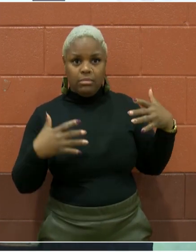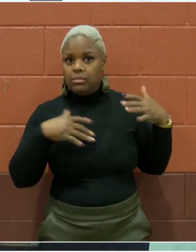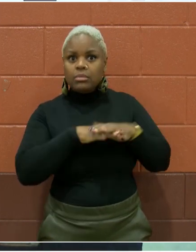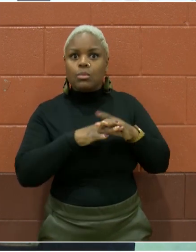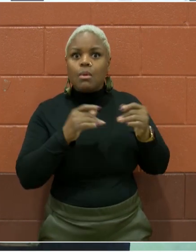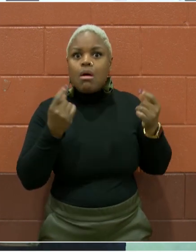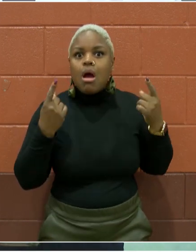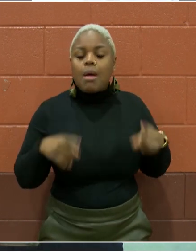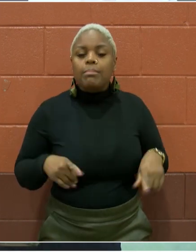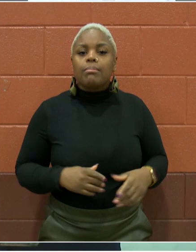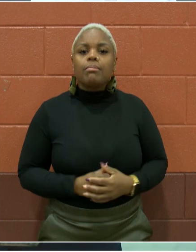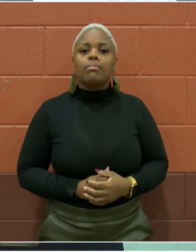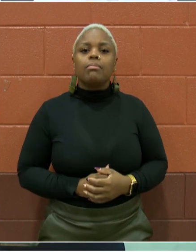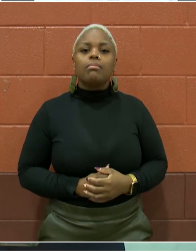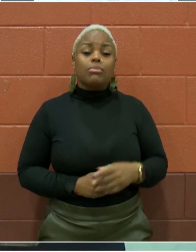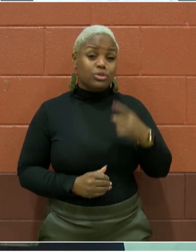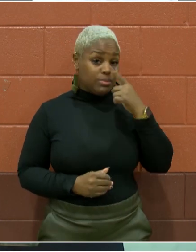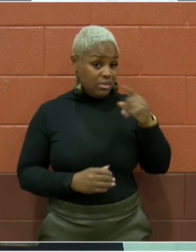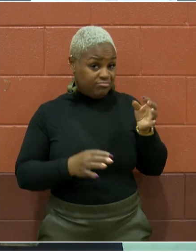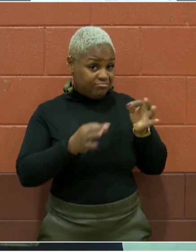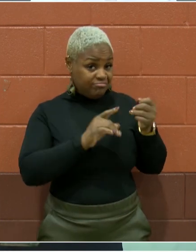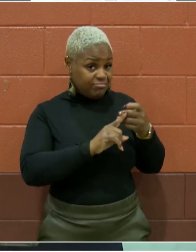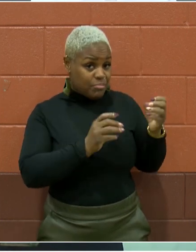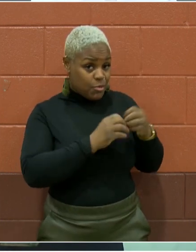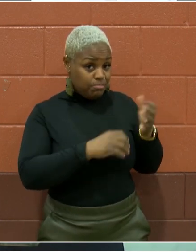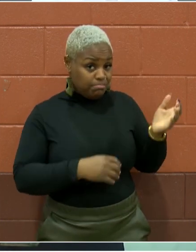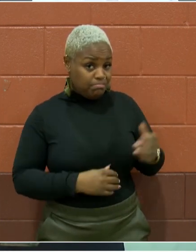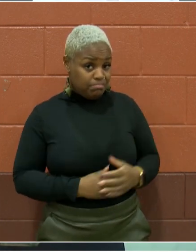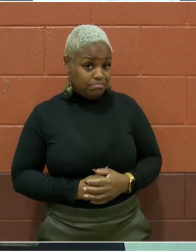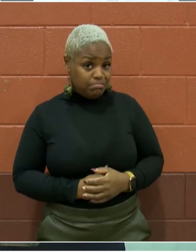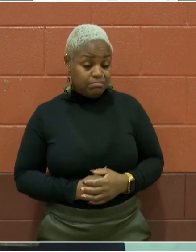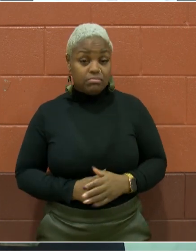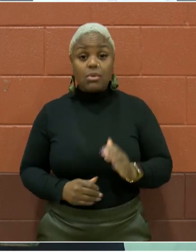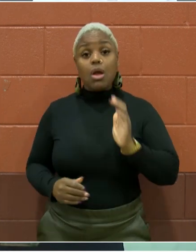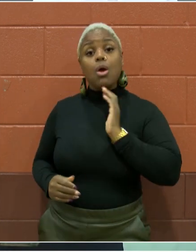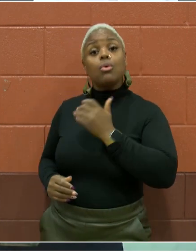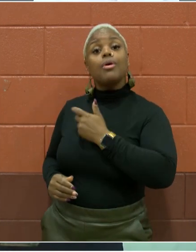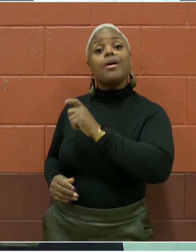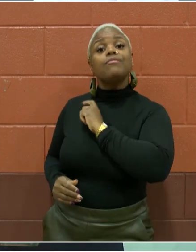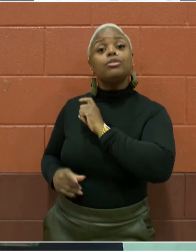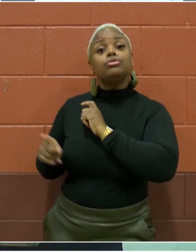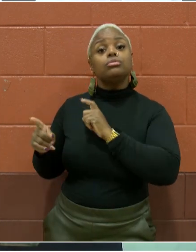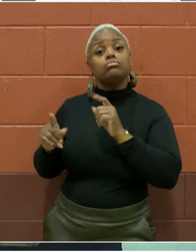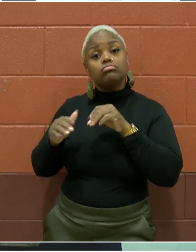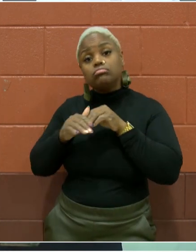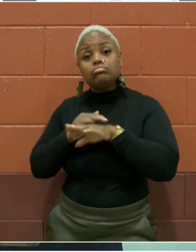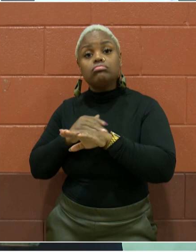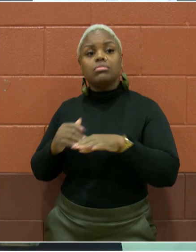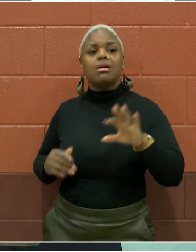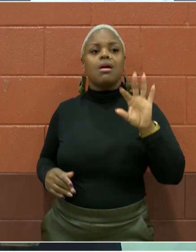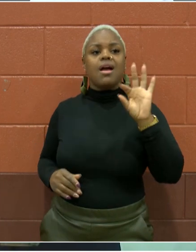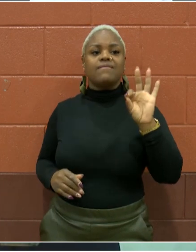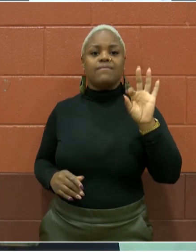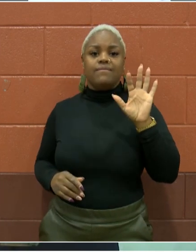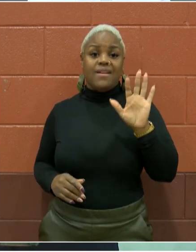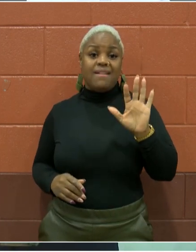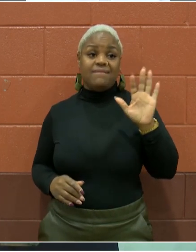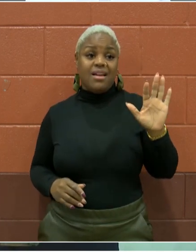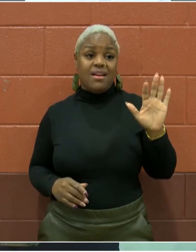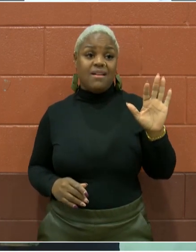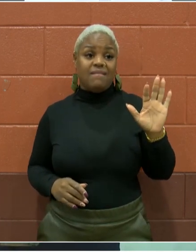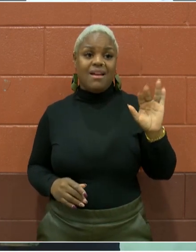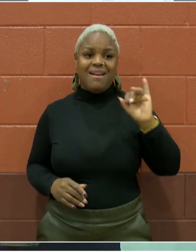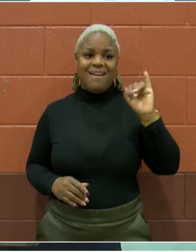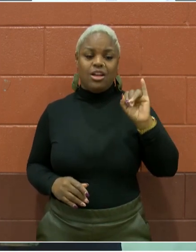to follow up, a couple follow-ups to that, please? So our officers responded to 955 I Street on last night at the response of sounds